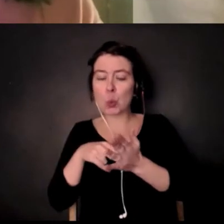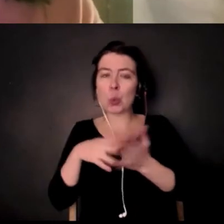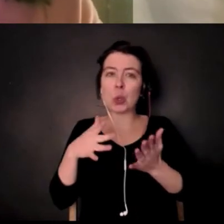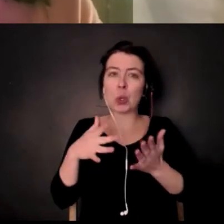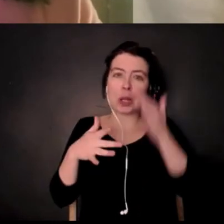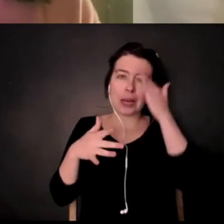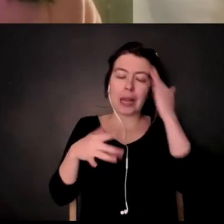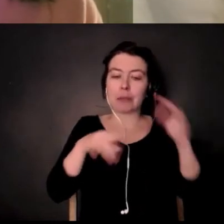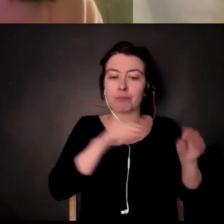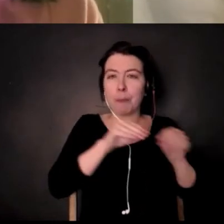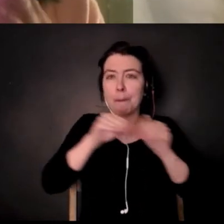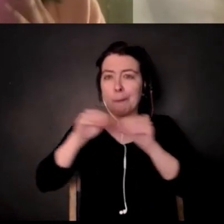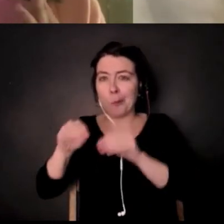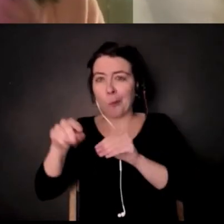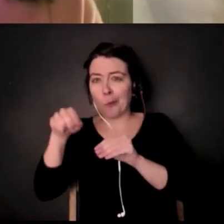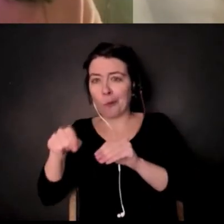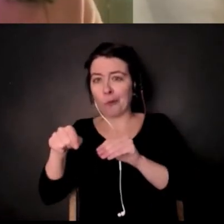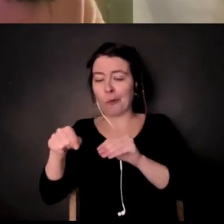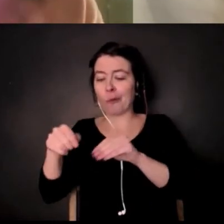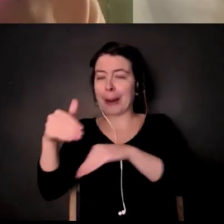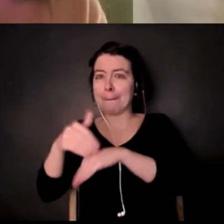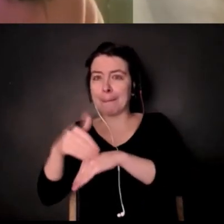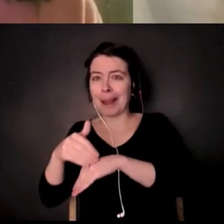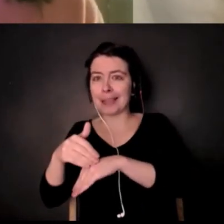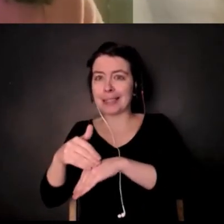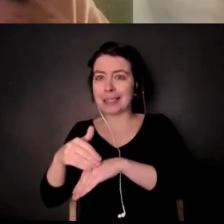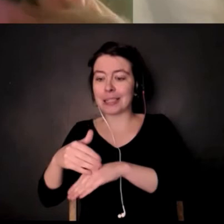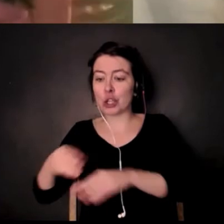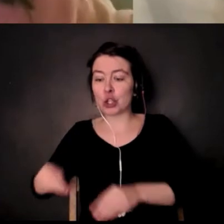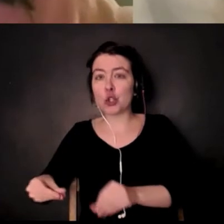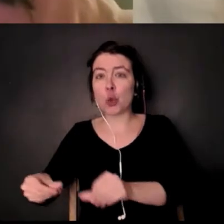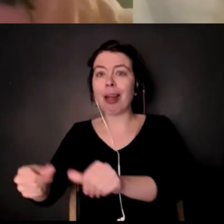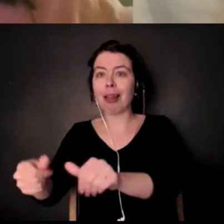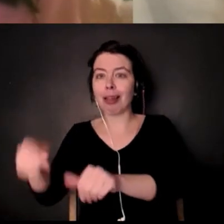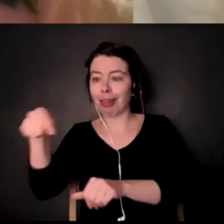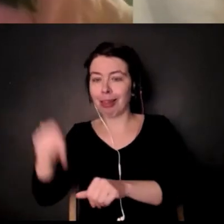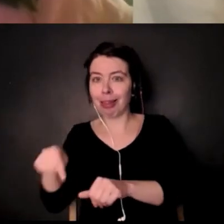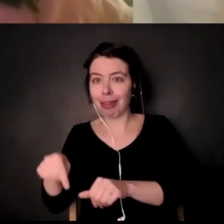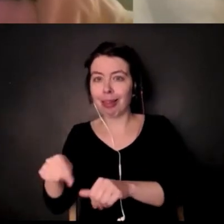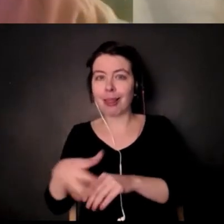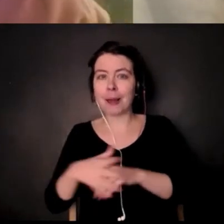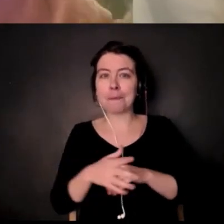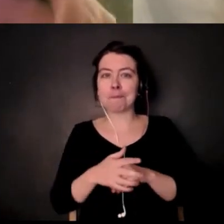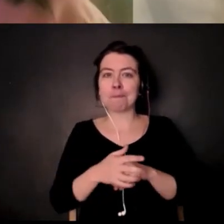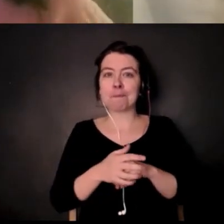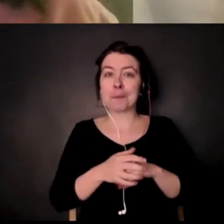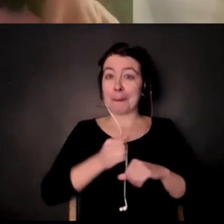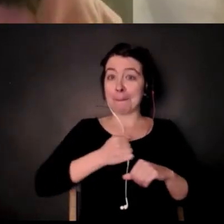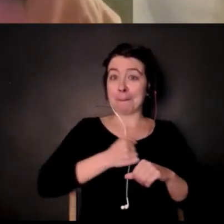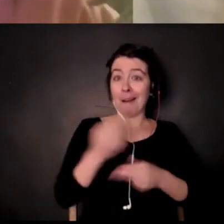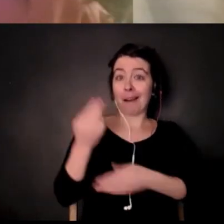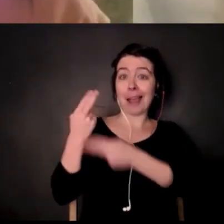the soil there. And Helen, her ancestry is in Trinidad and mine is in North India. I was like, how